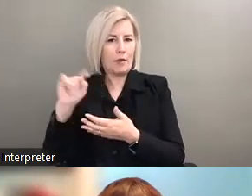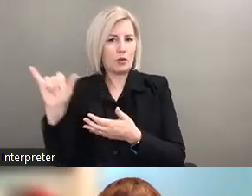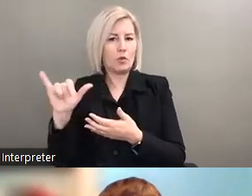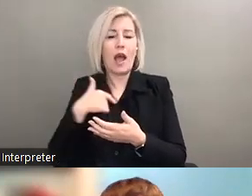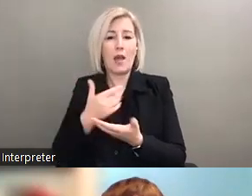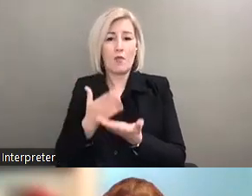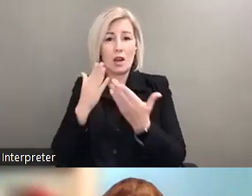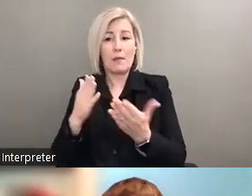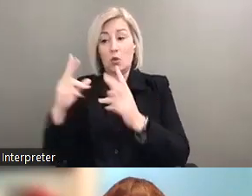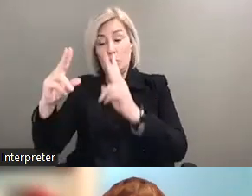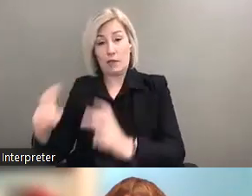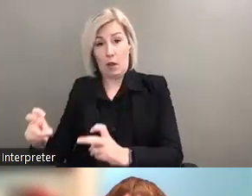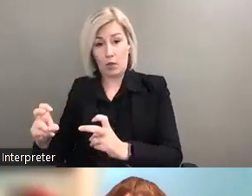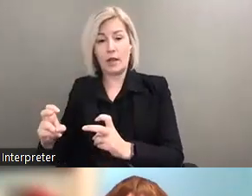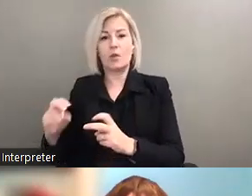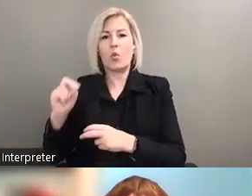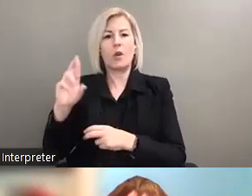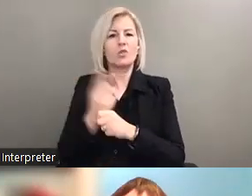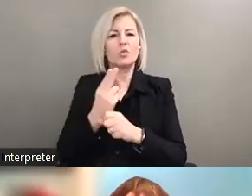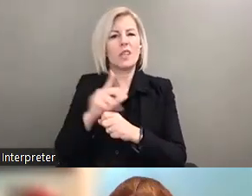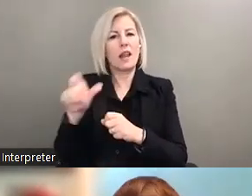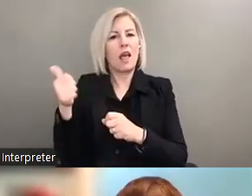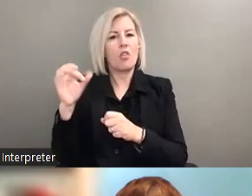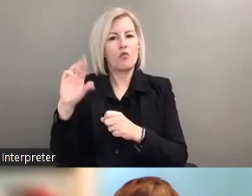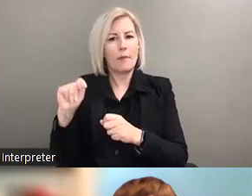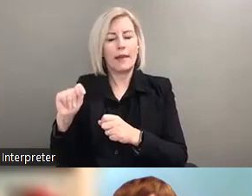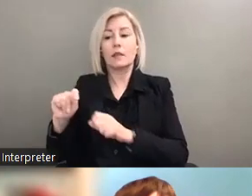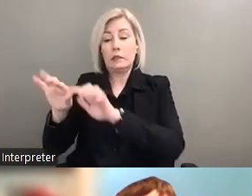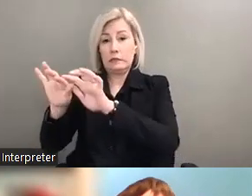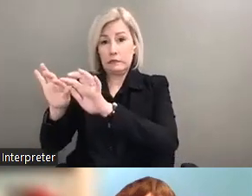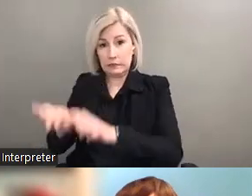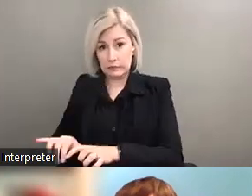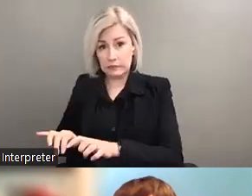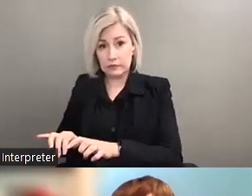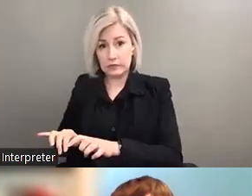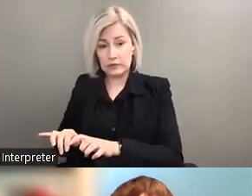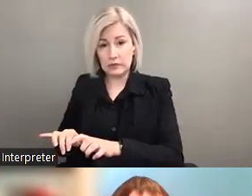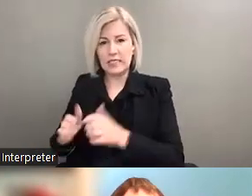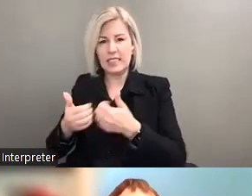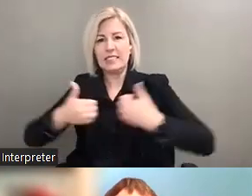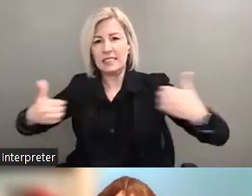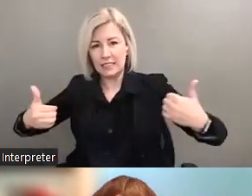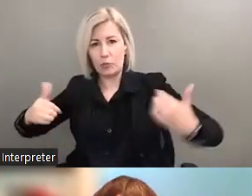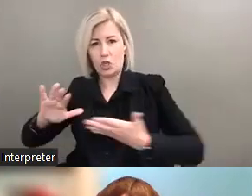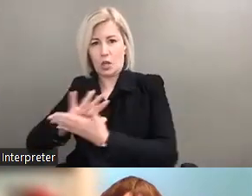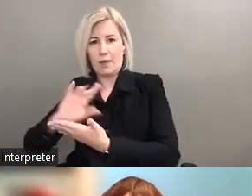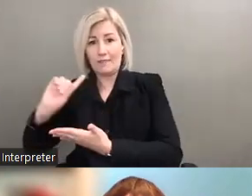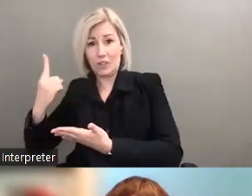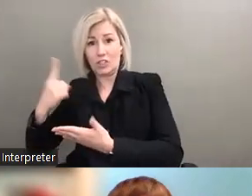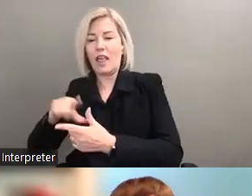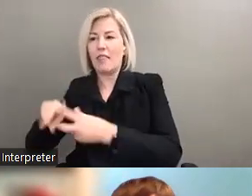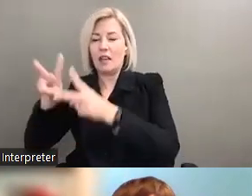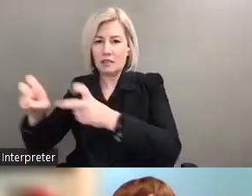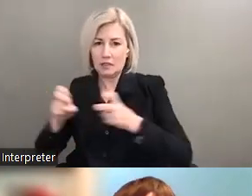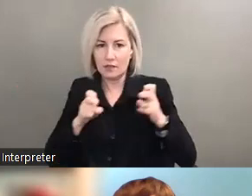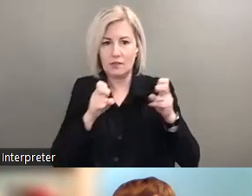that Word document or use another format and draft your questions in a separate document and then paste them into the